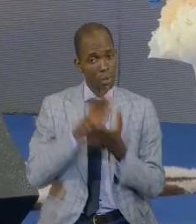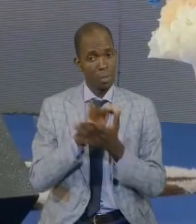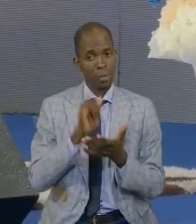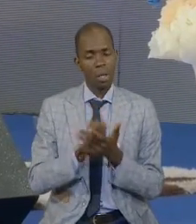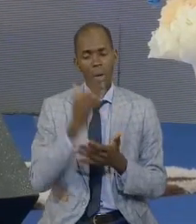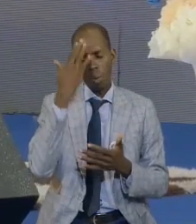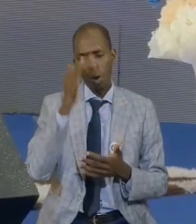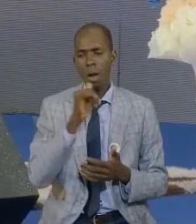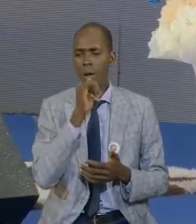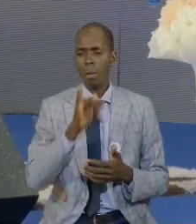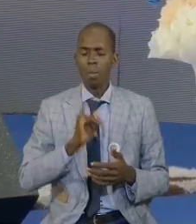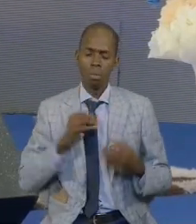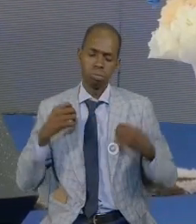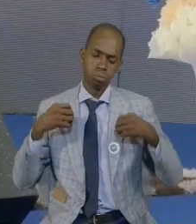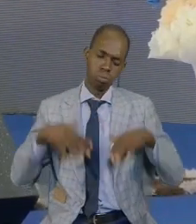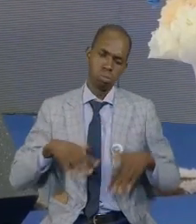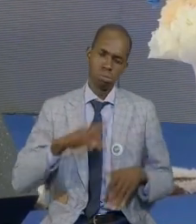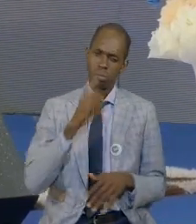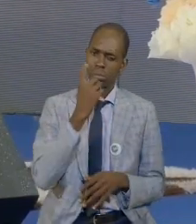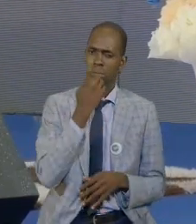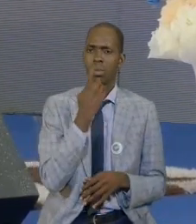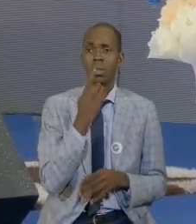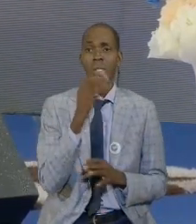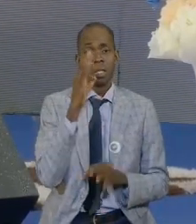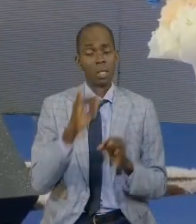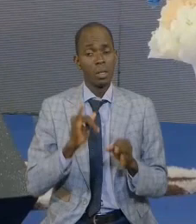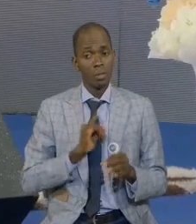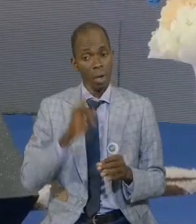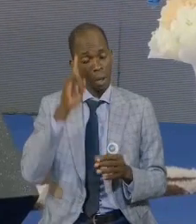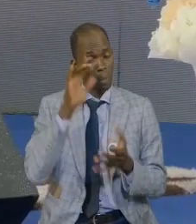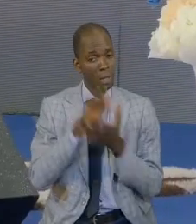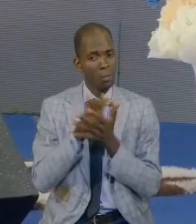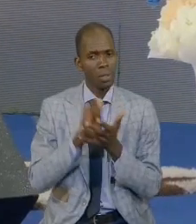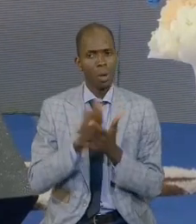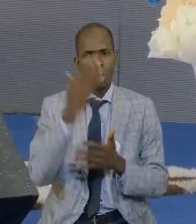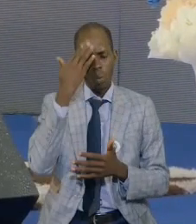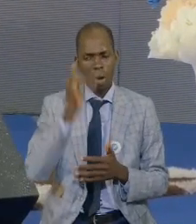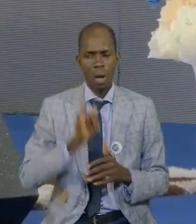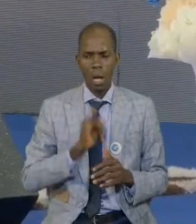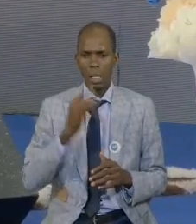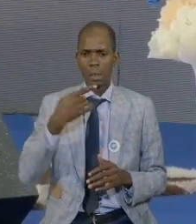if I believe that why do I said they will finish me